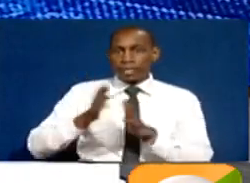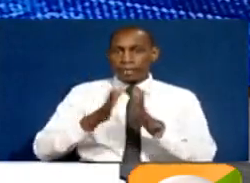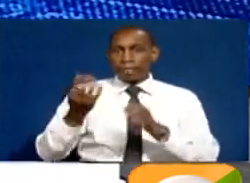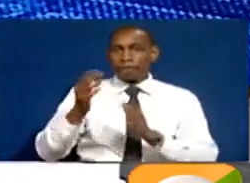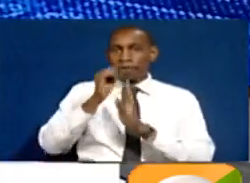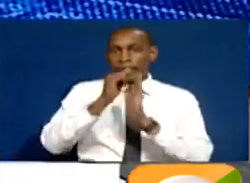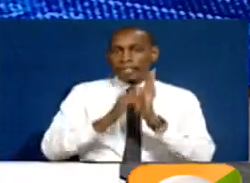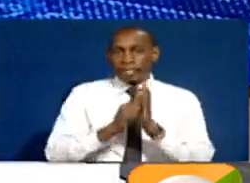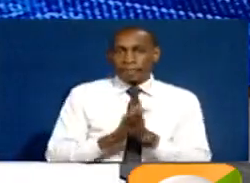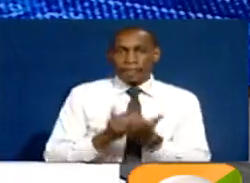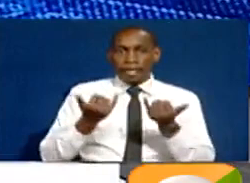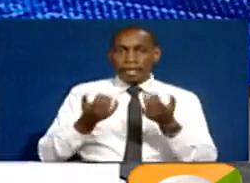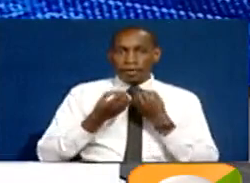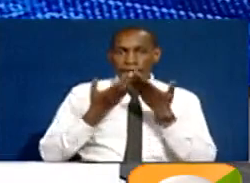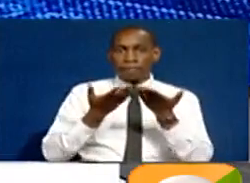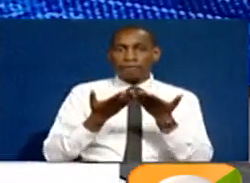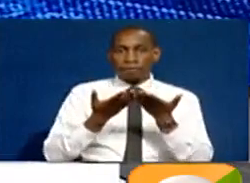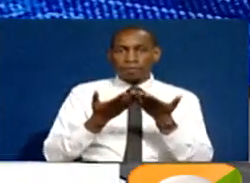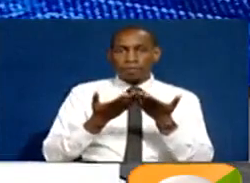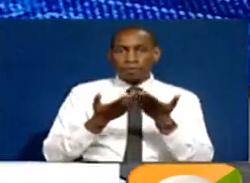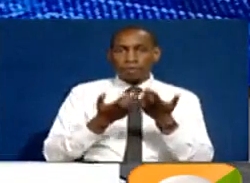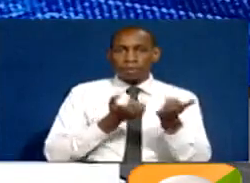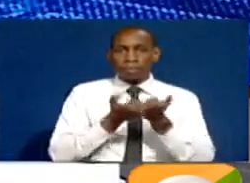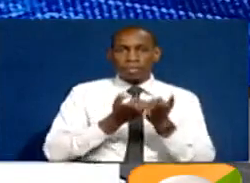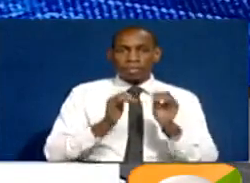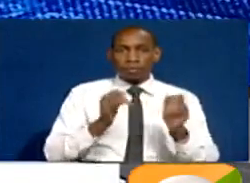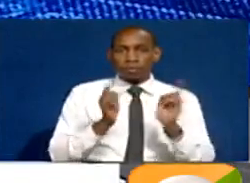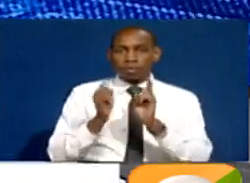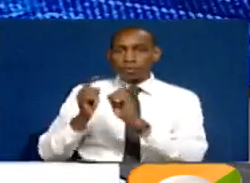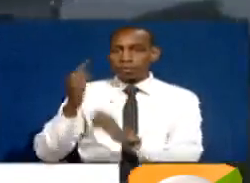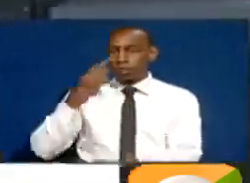country's Big Four agenda. Details in our Business News Roundup.